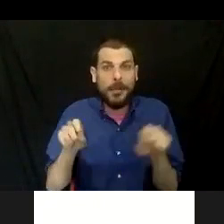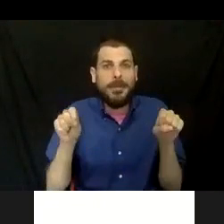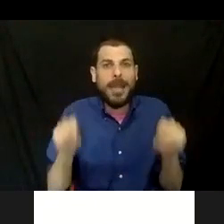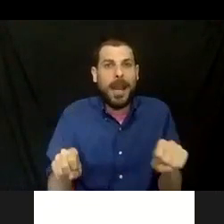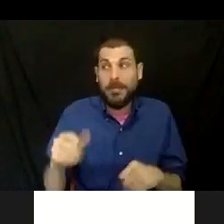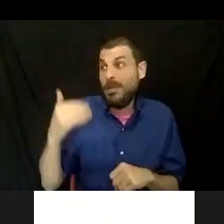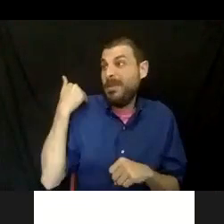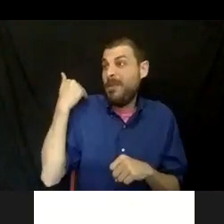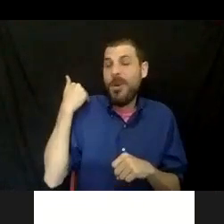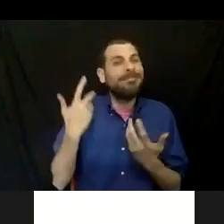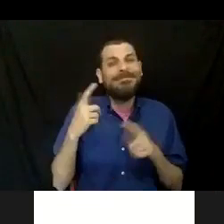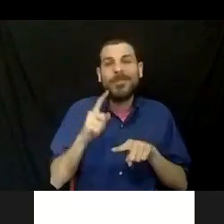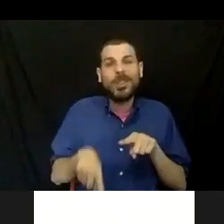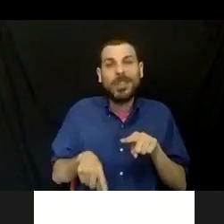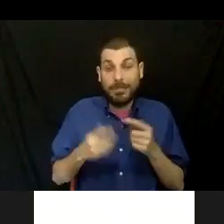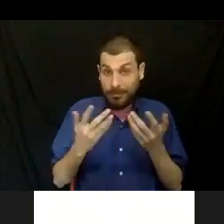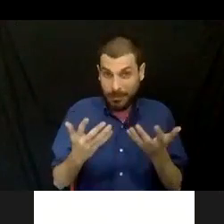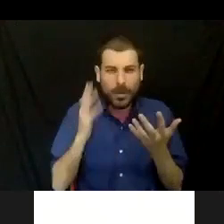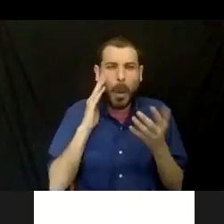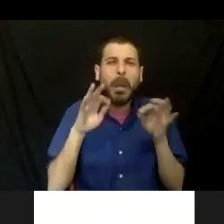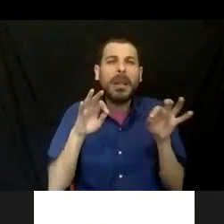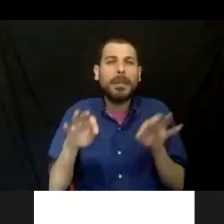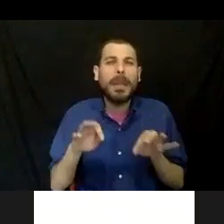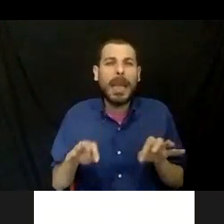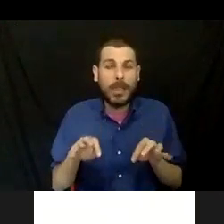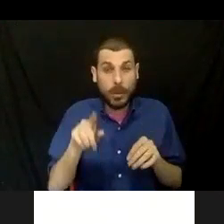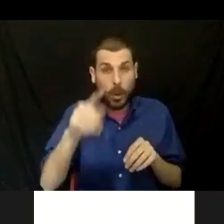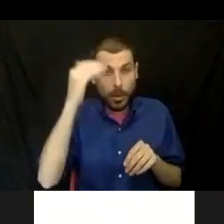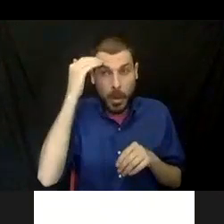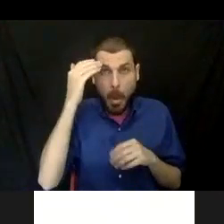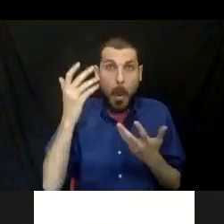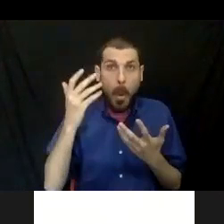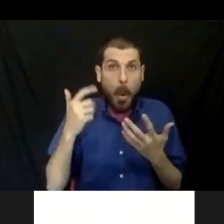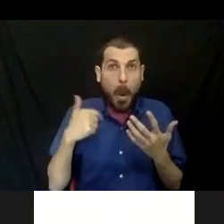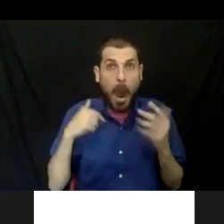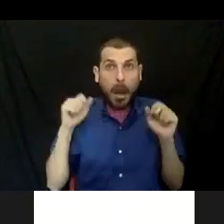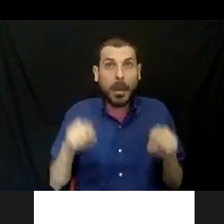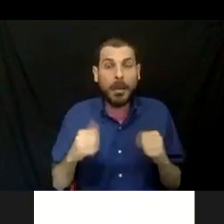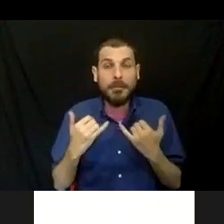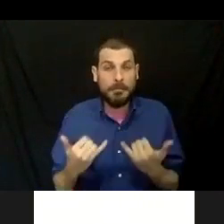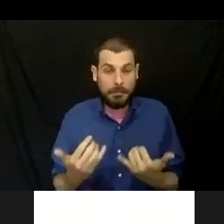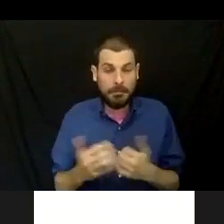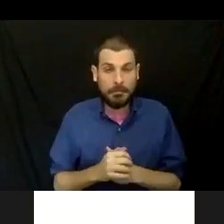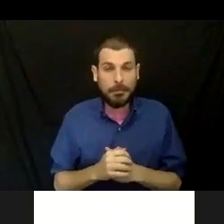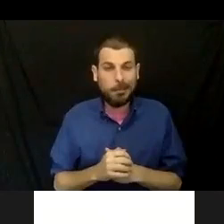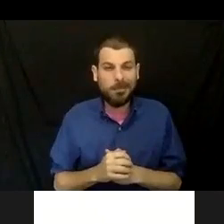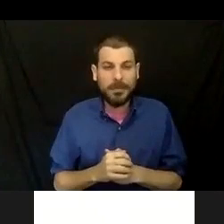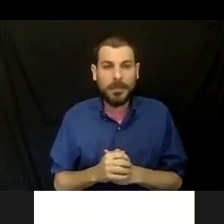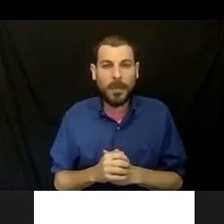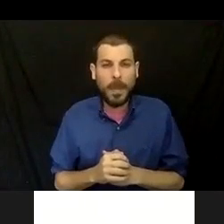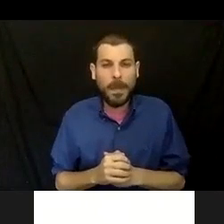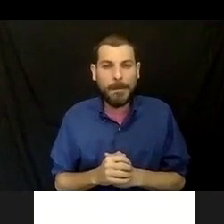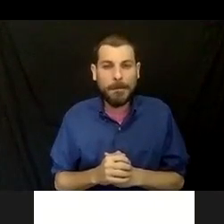So one big expansion an addition to traditional